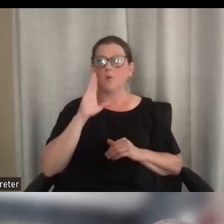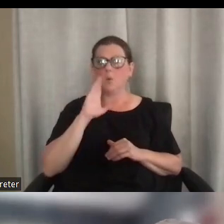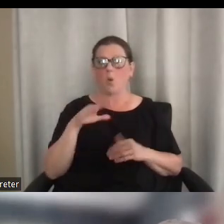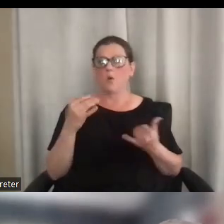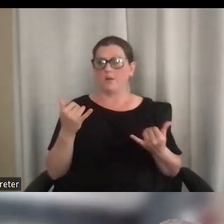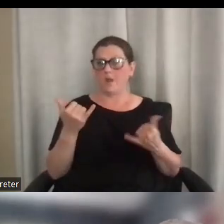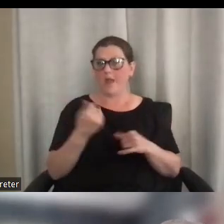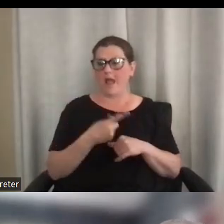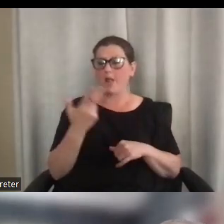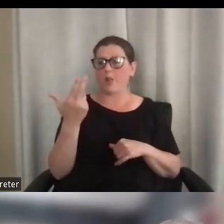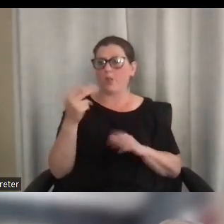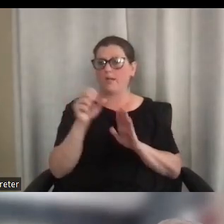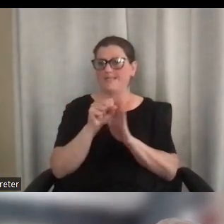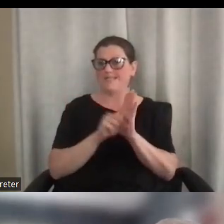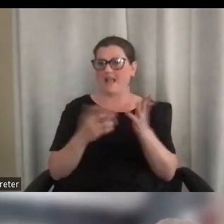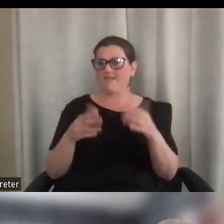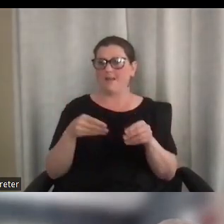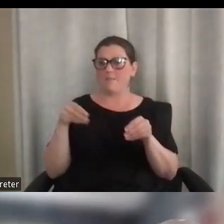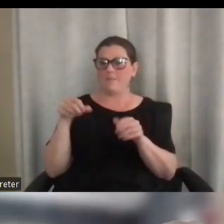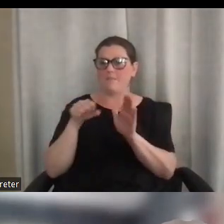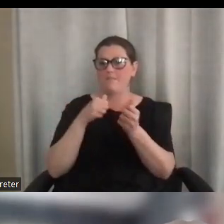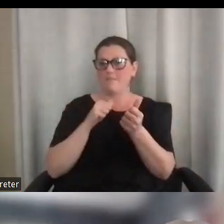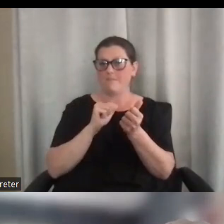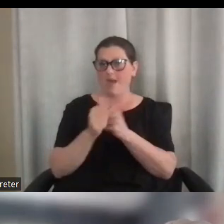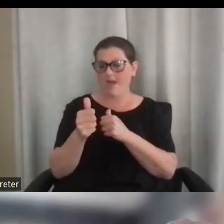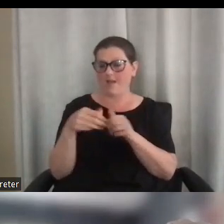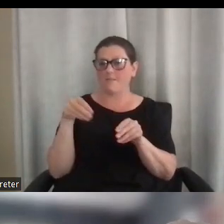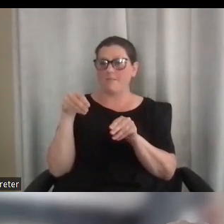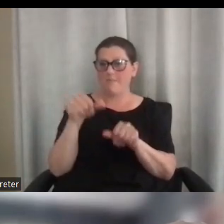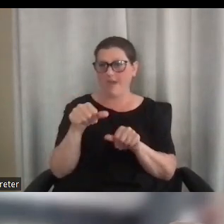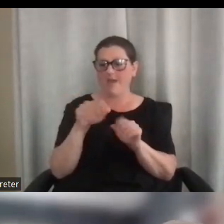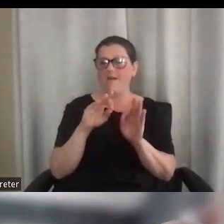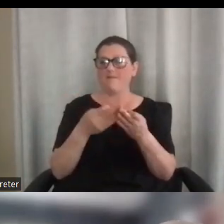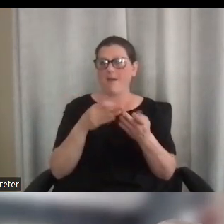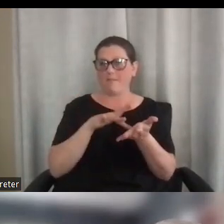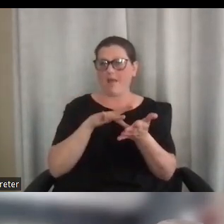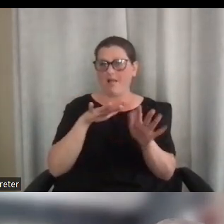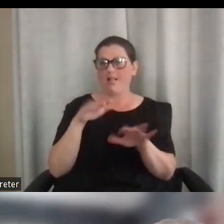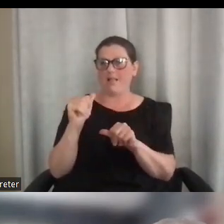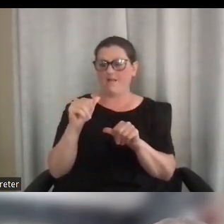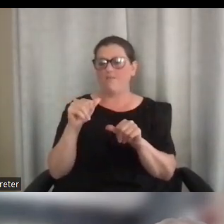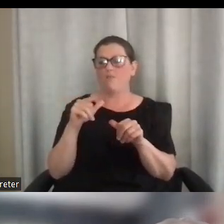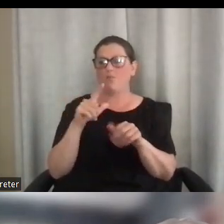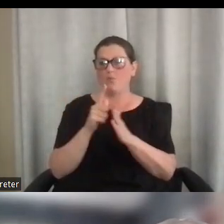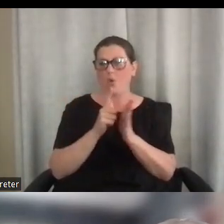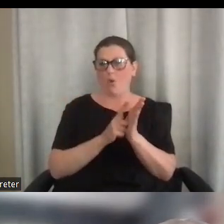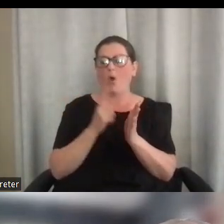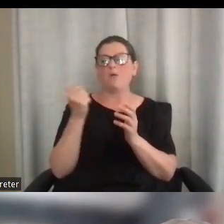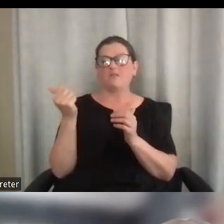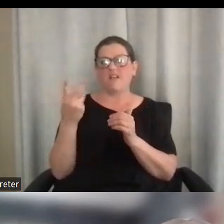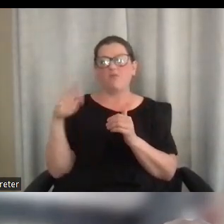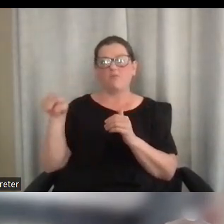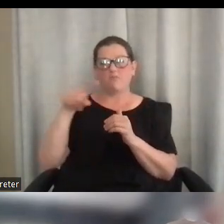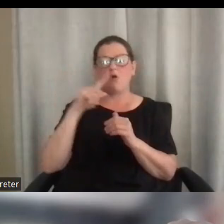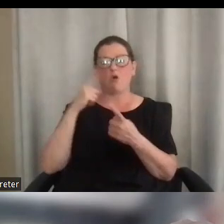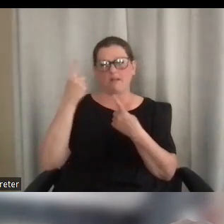passed paid family and medical leave laws, including Washington, D.C., and many others are considering this economic